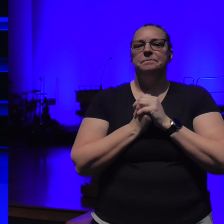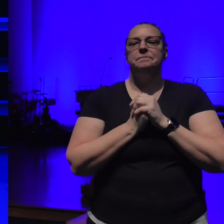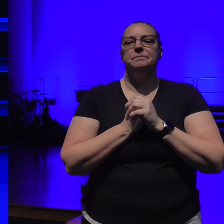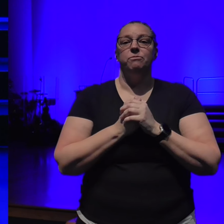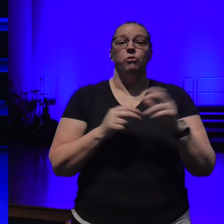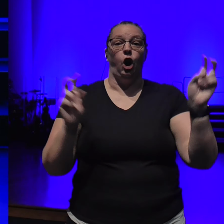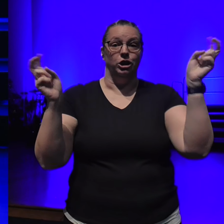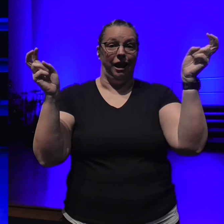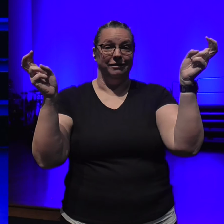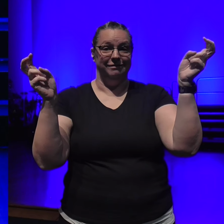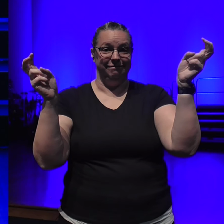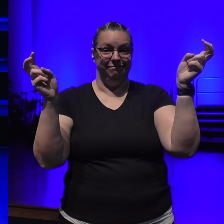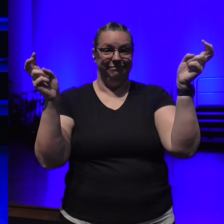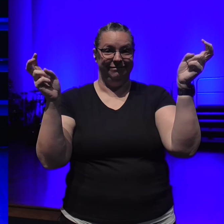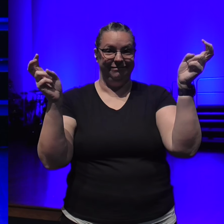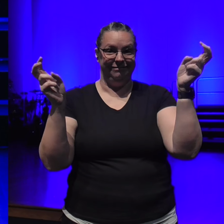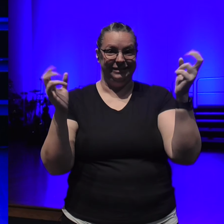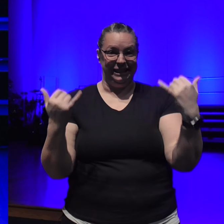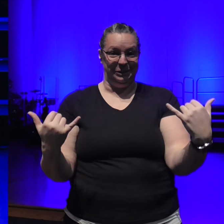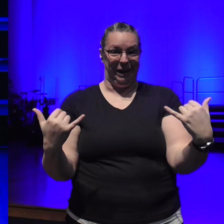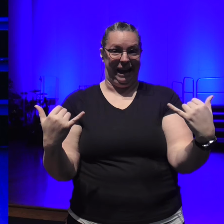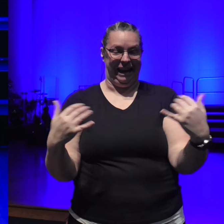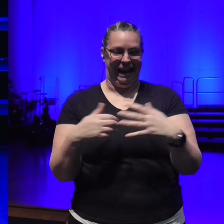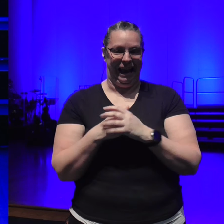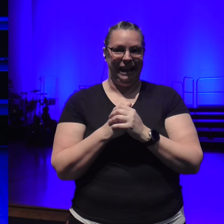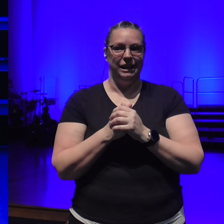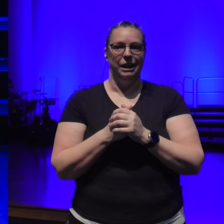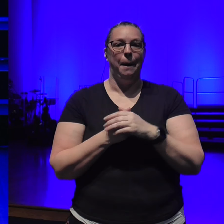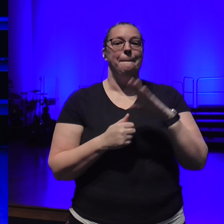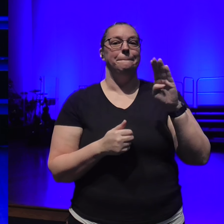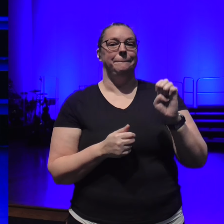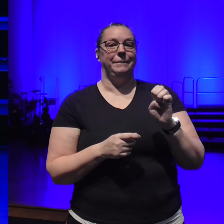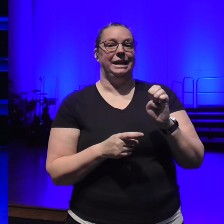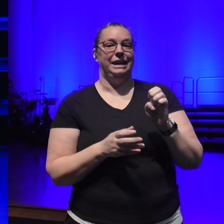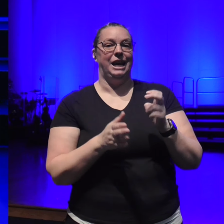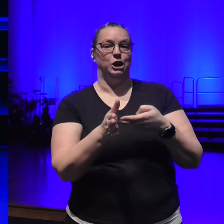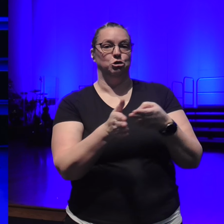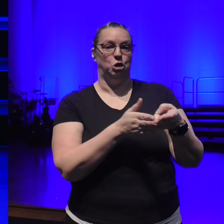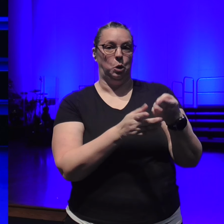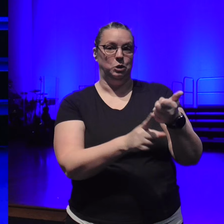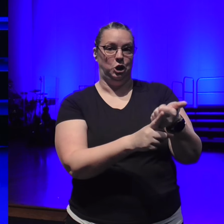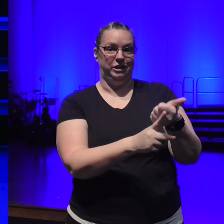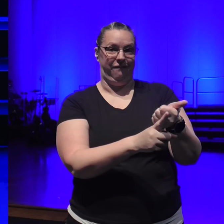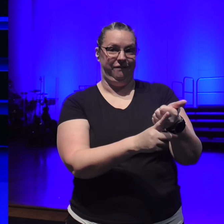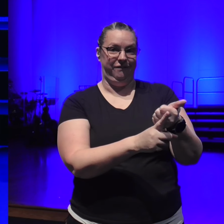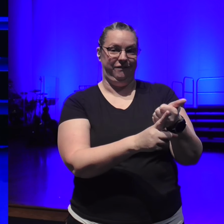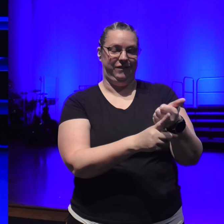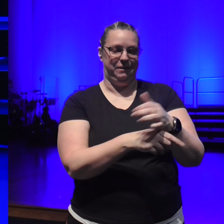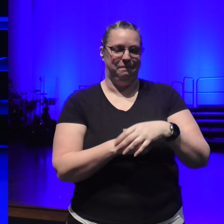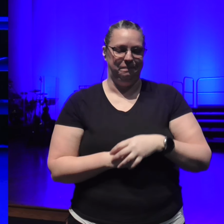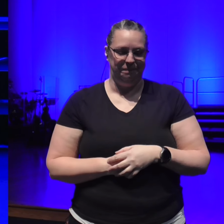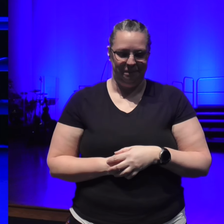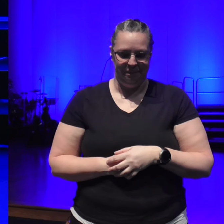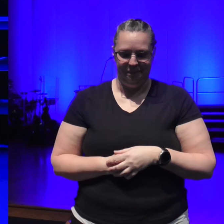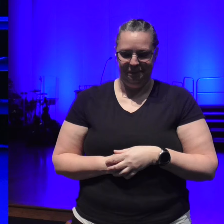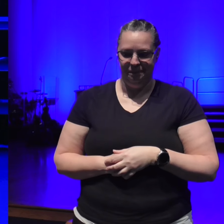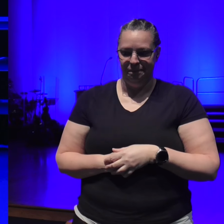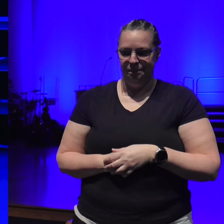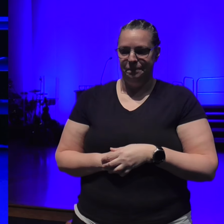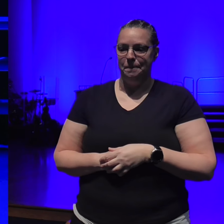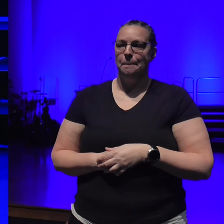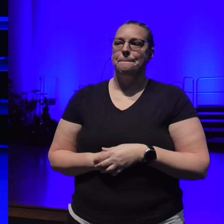Her talk title for the day is Be True to Yourself. Be true to